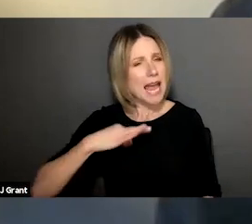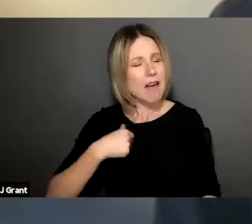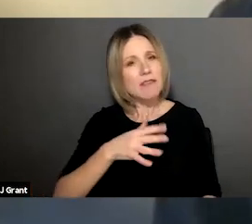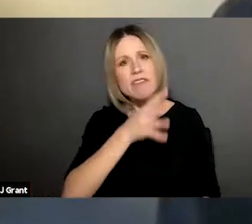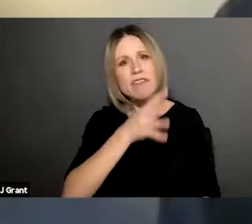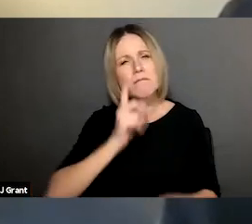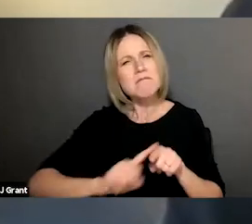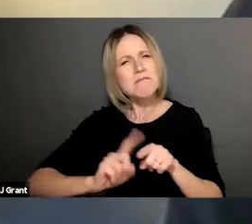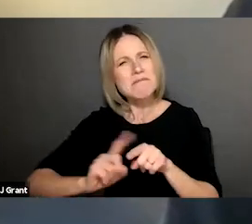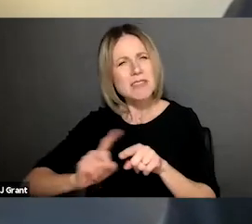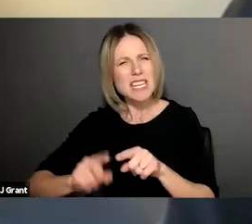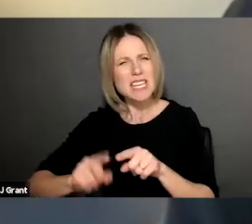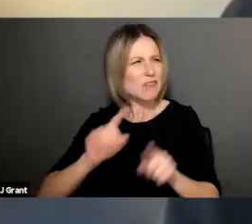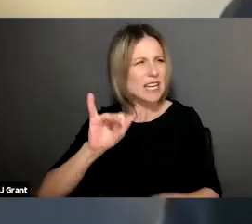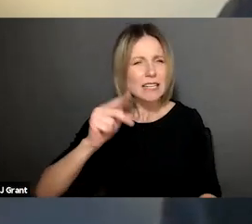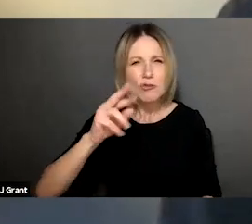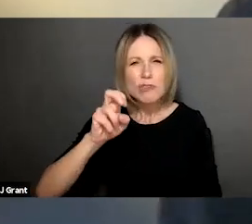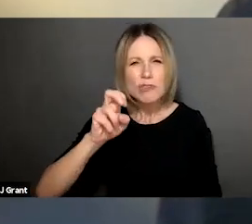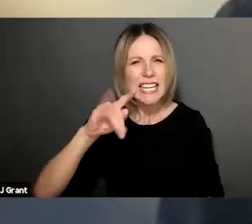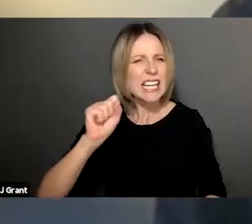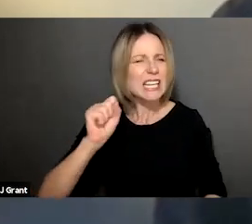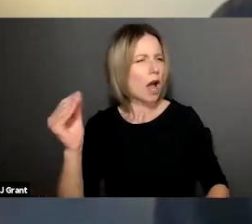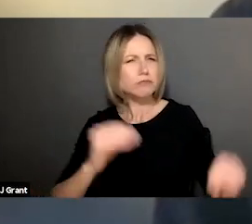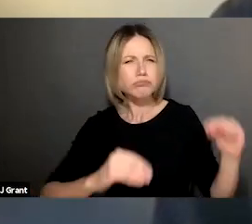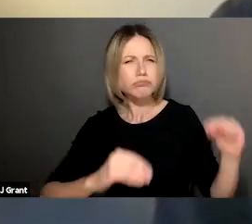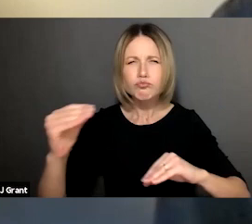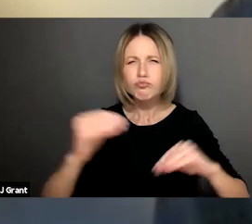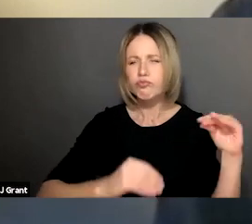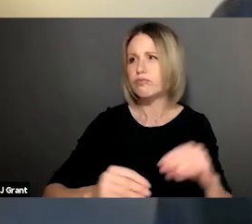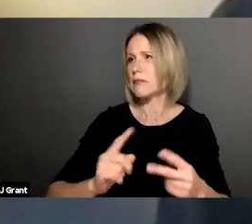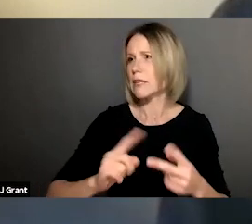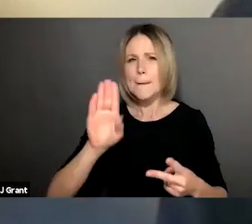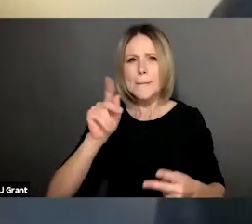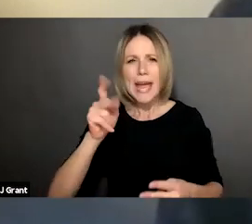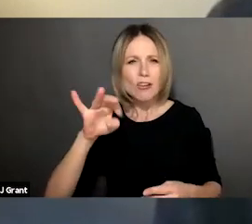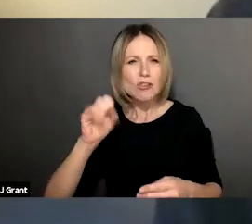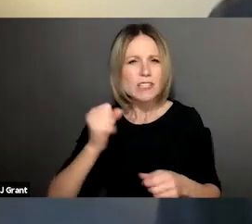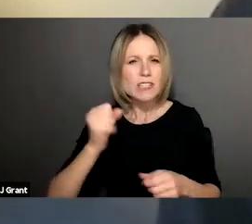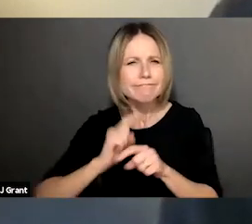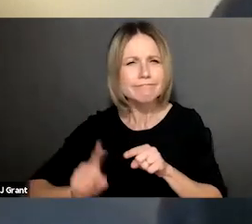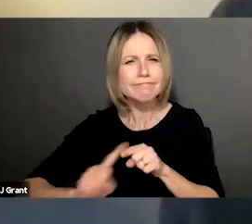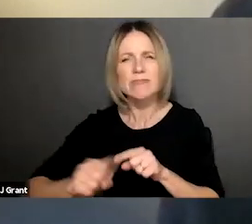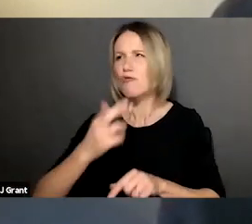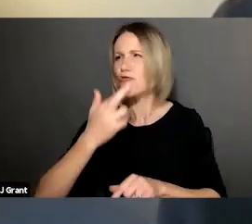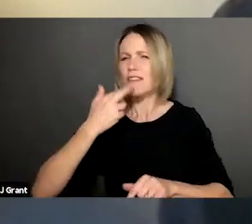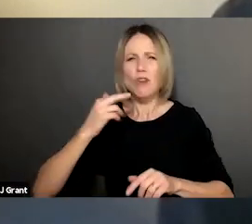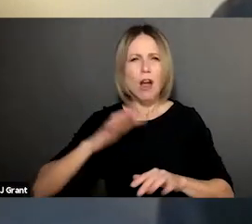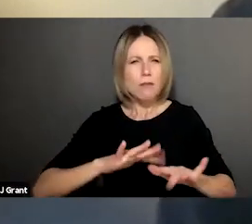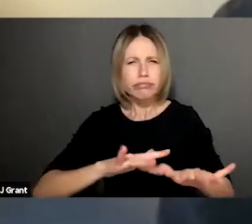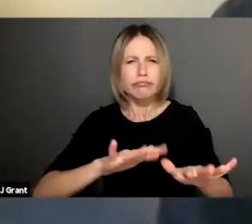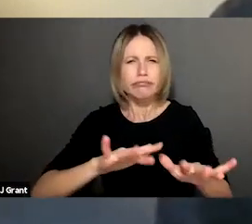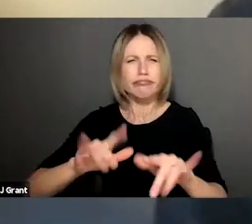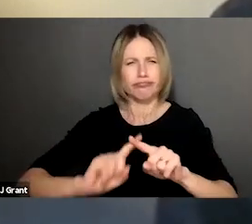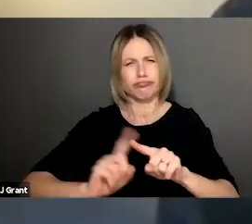out of bakeries, that are coming out of restaurants. It's just, it's literally invigorating